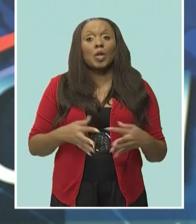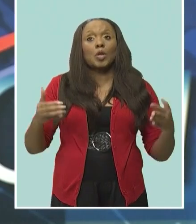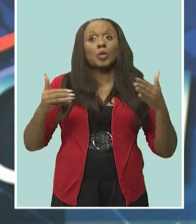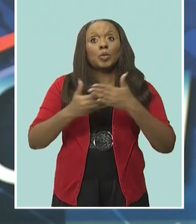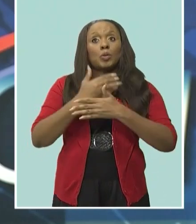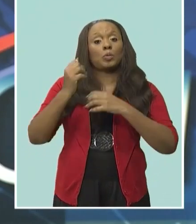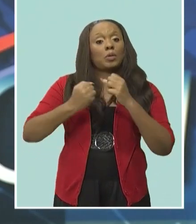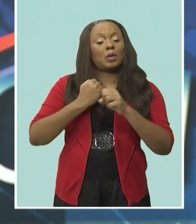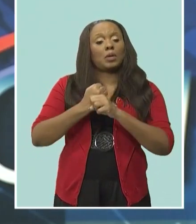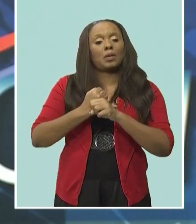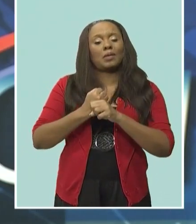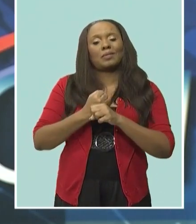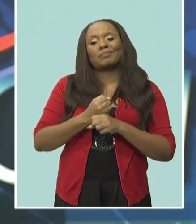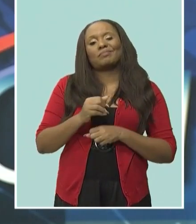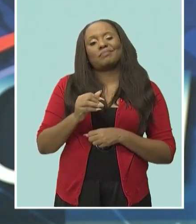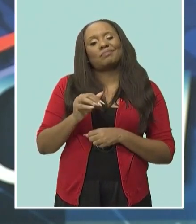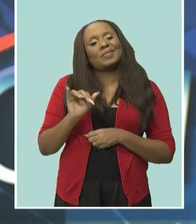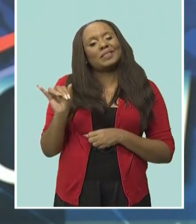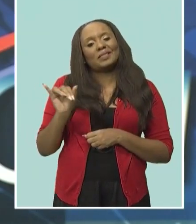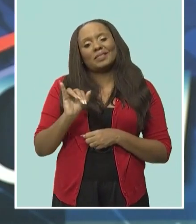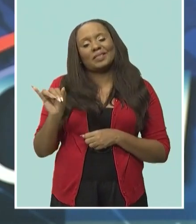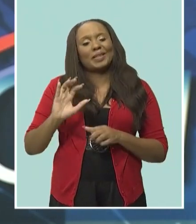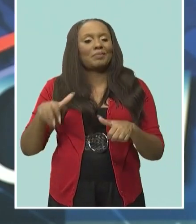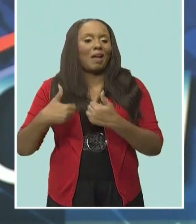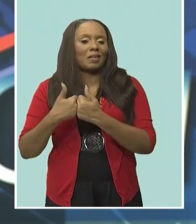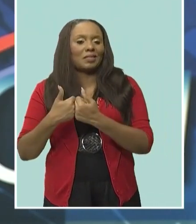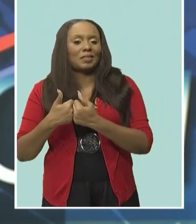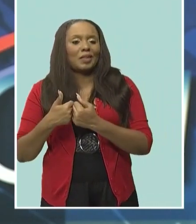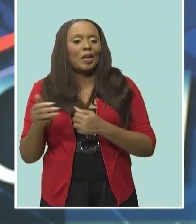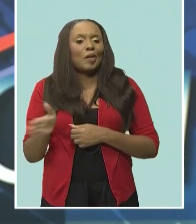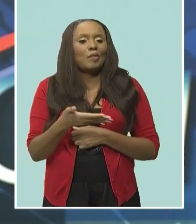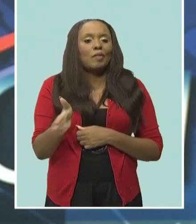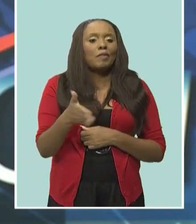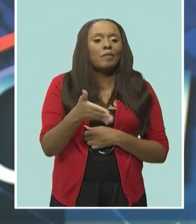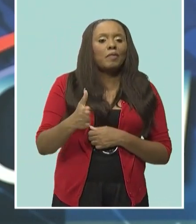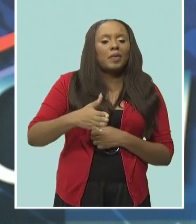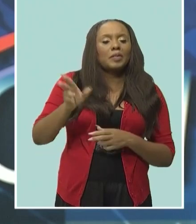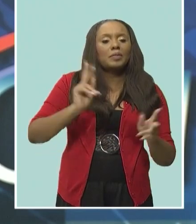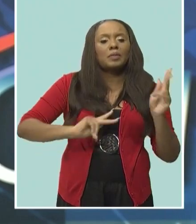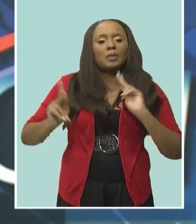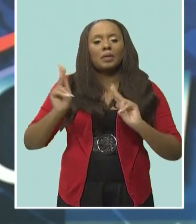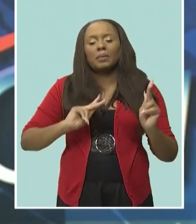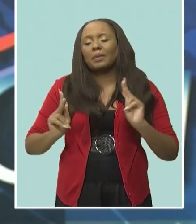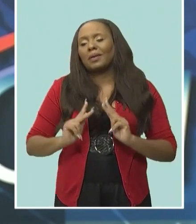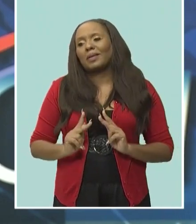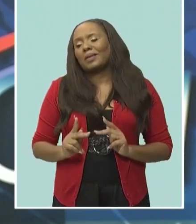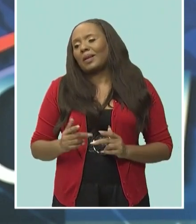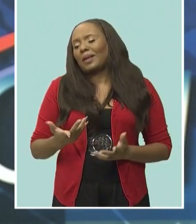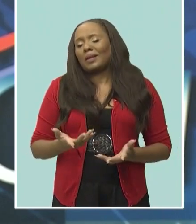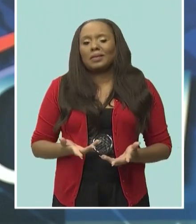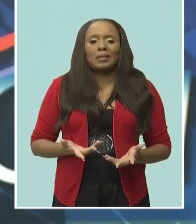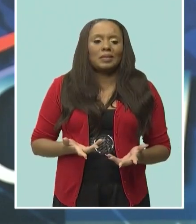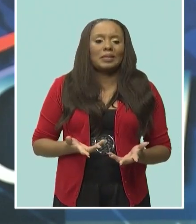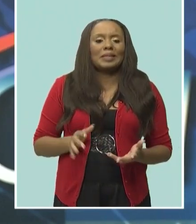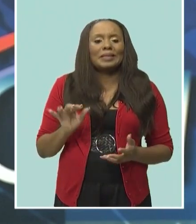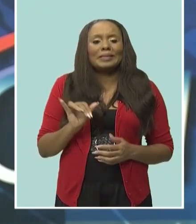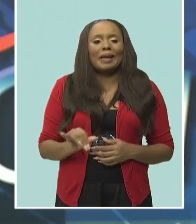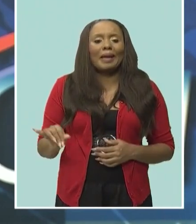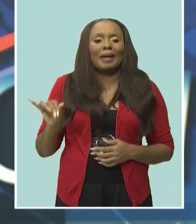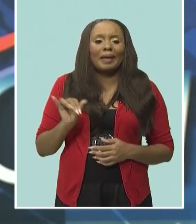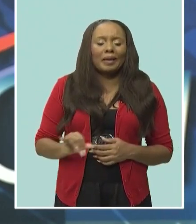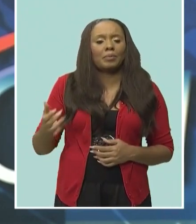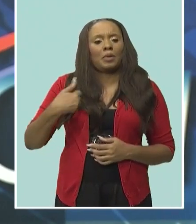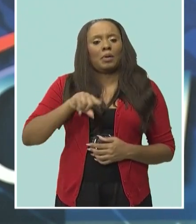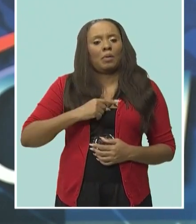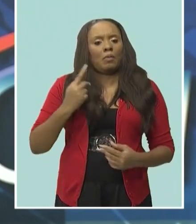New year, same challenges. That's the cry from Fisherfolk at the island's largest fish market. A CBC News team revisited the